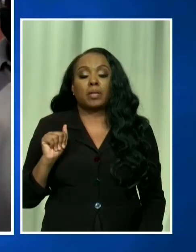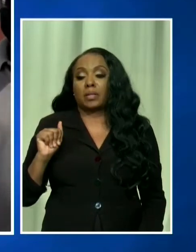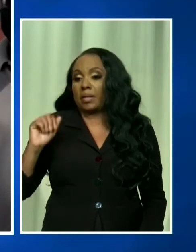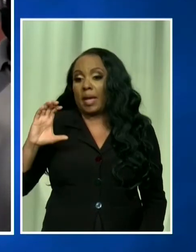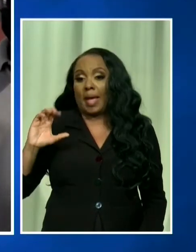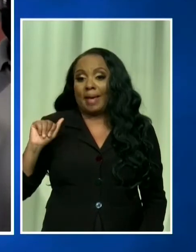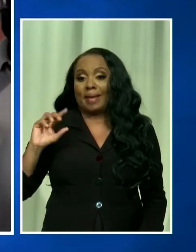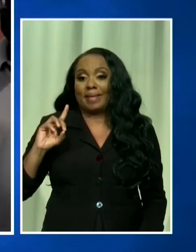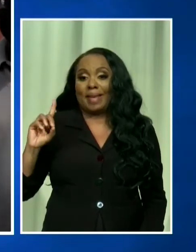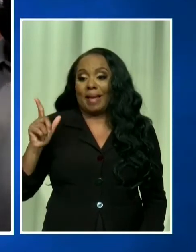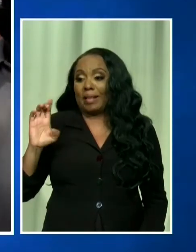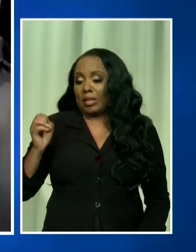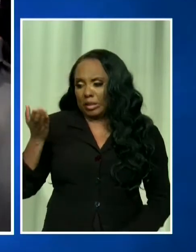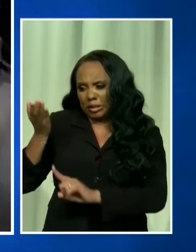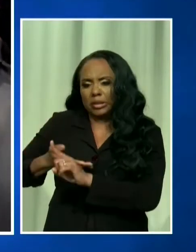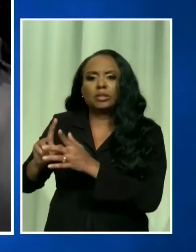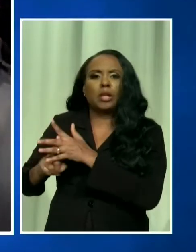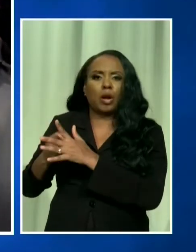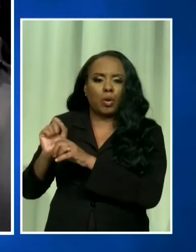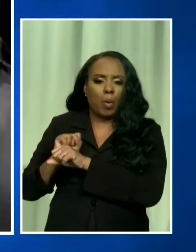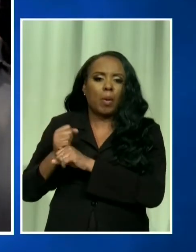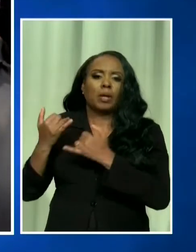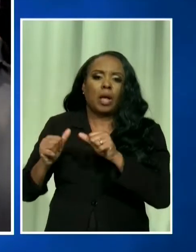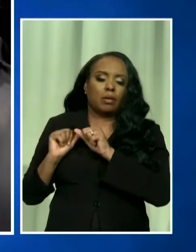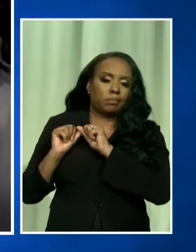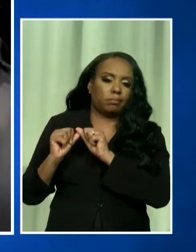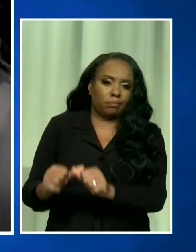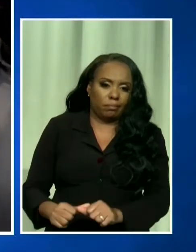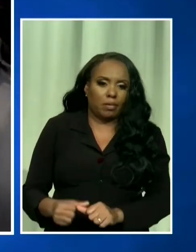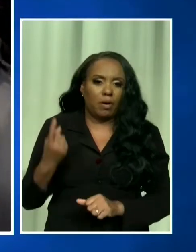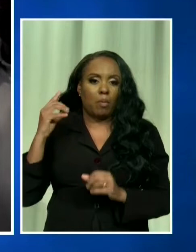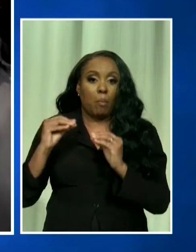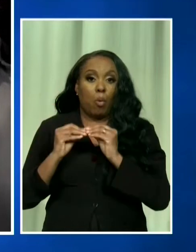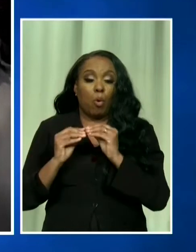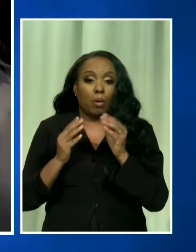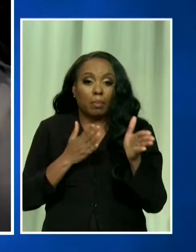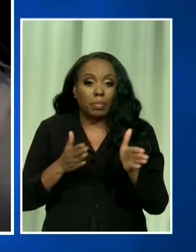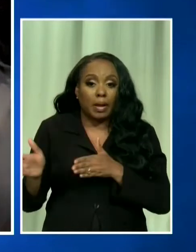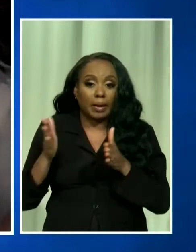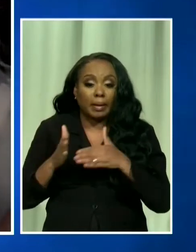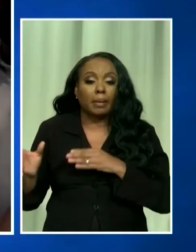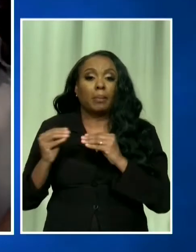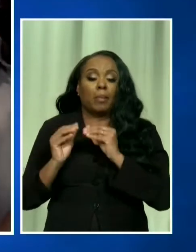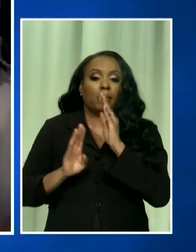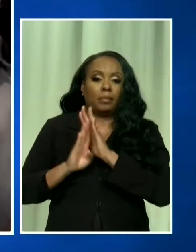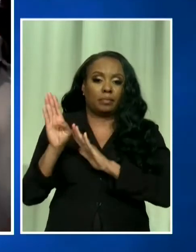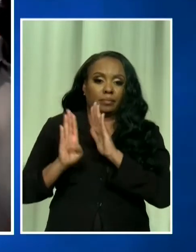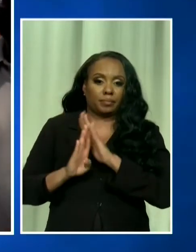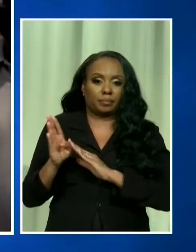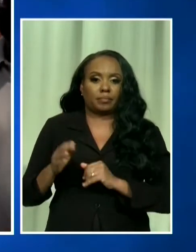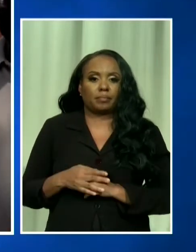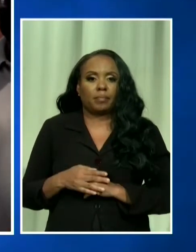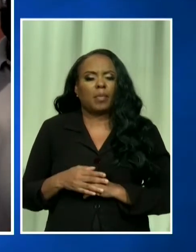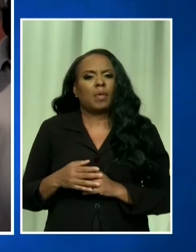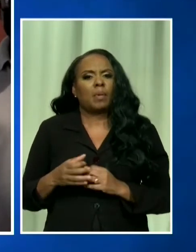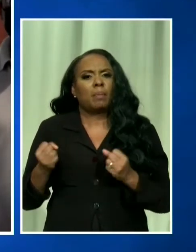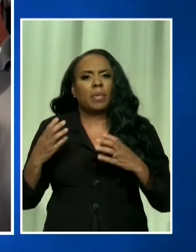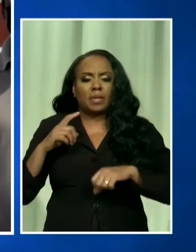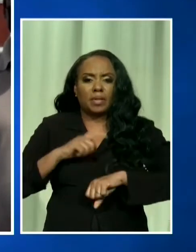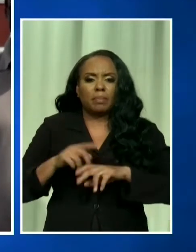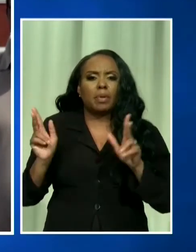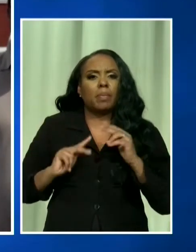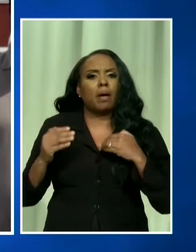the board of management now for planning and development. And in addition, because many times people get planning permissions but don't